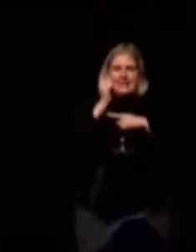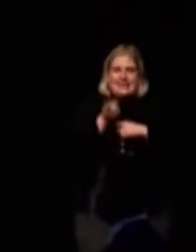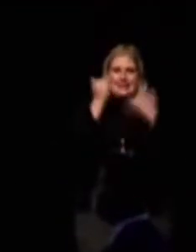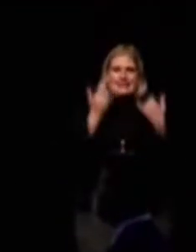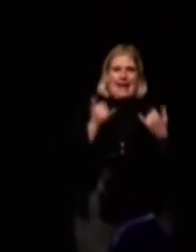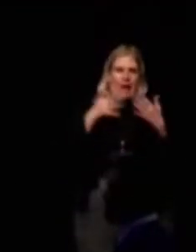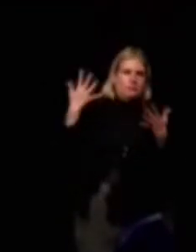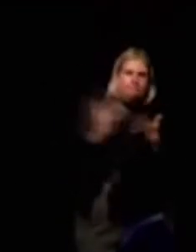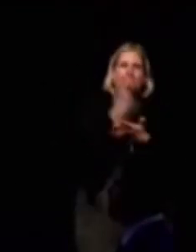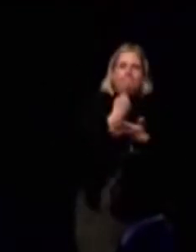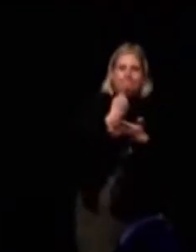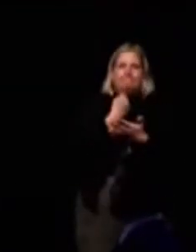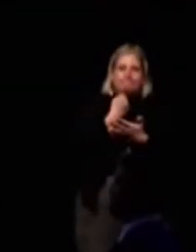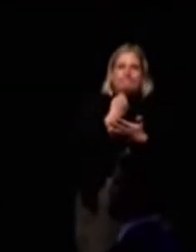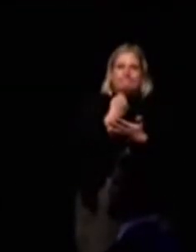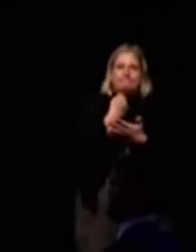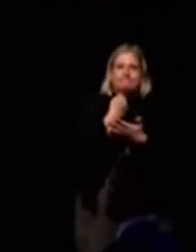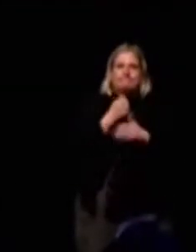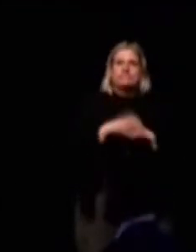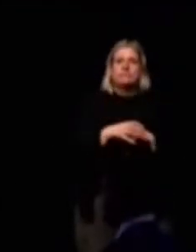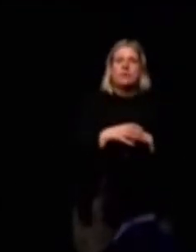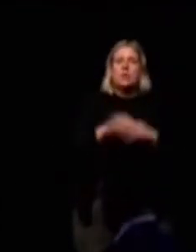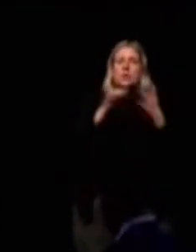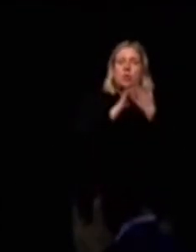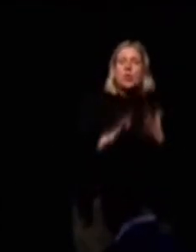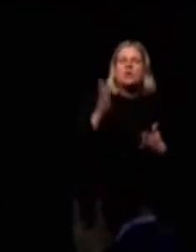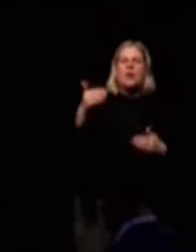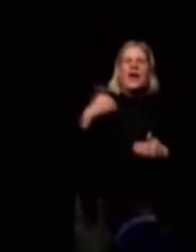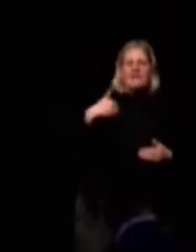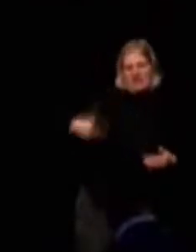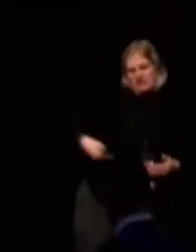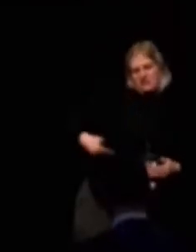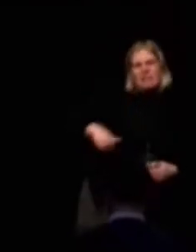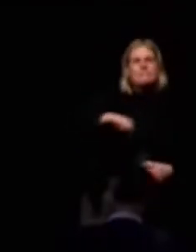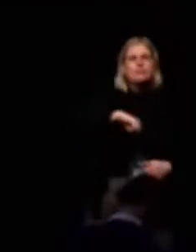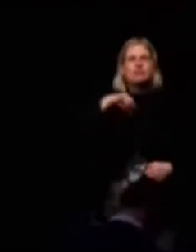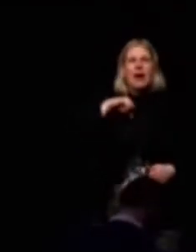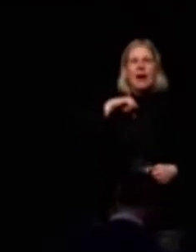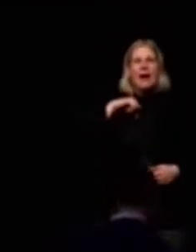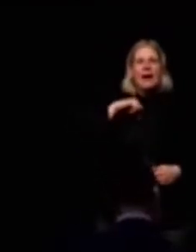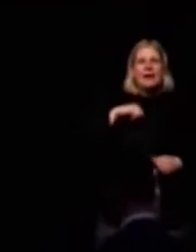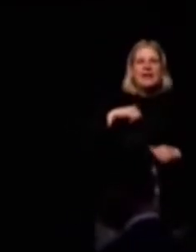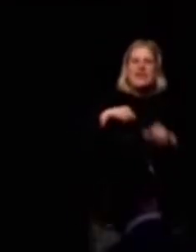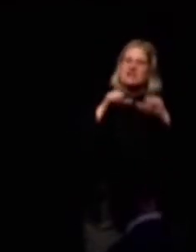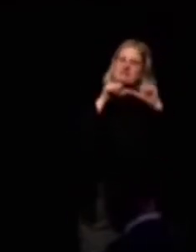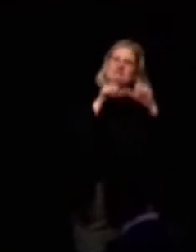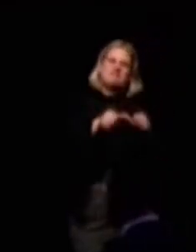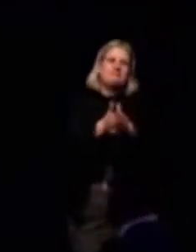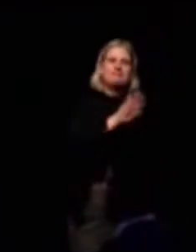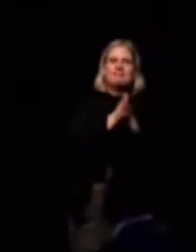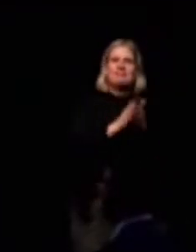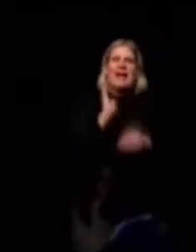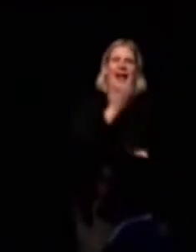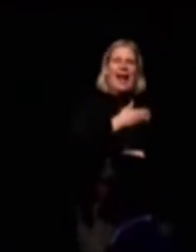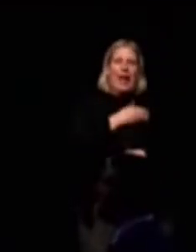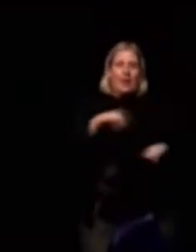And New Yorkers will regain that sense of pride, invincibility, unity, and of course, our swagger.